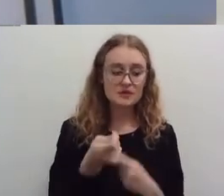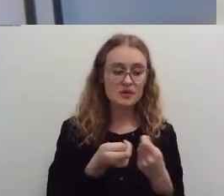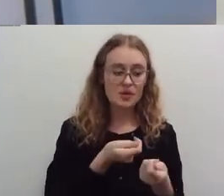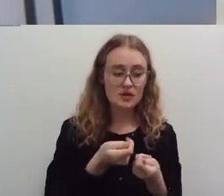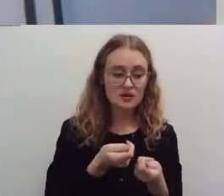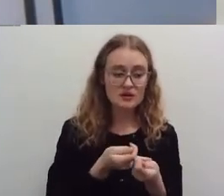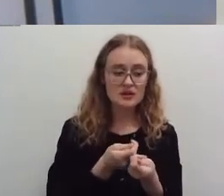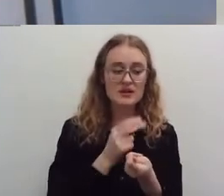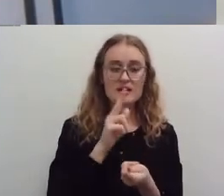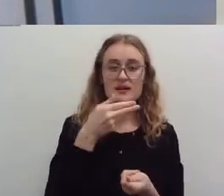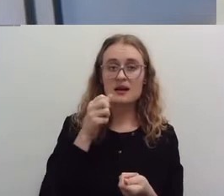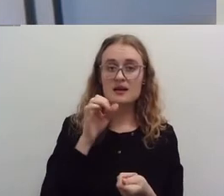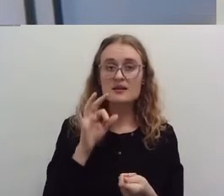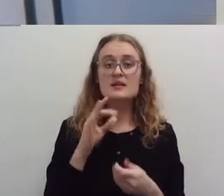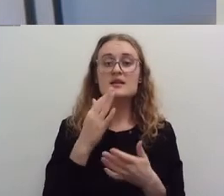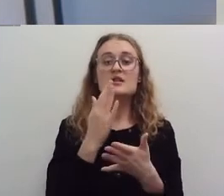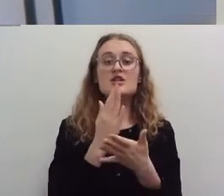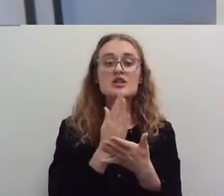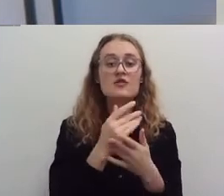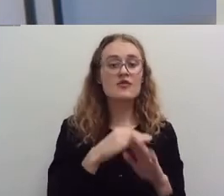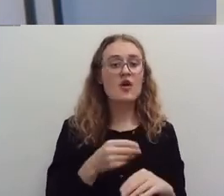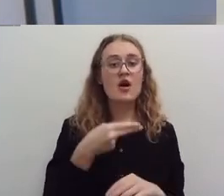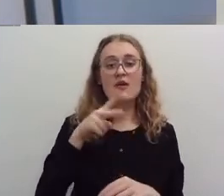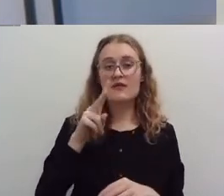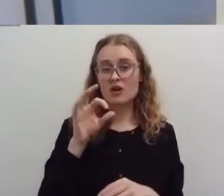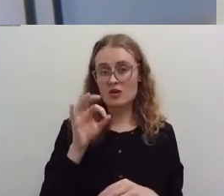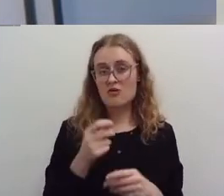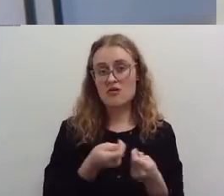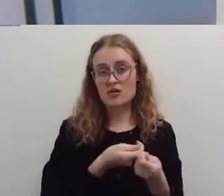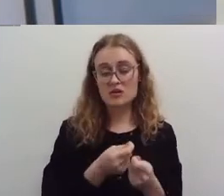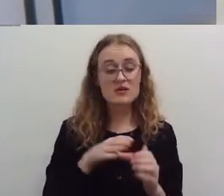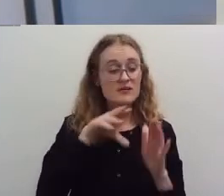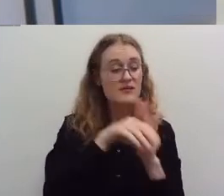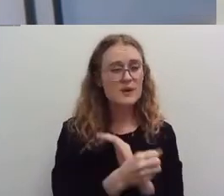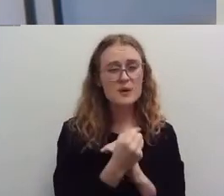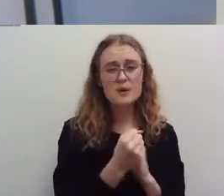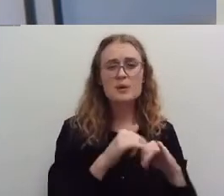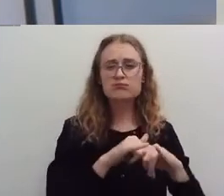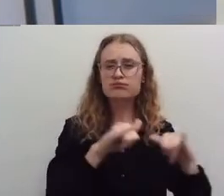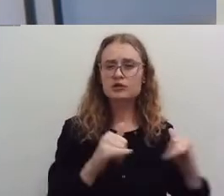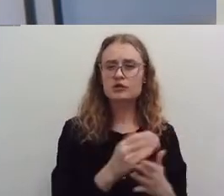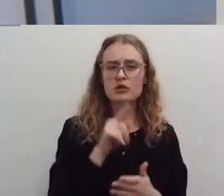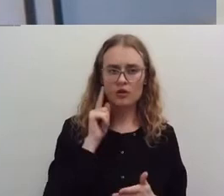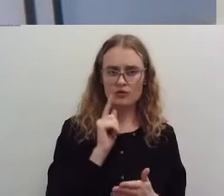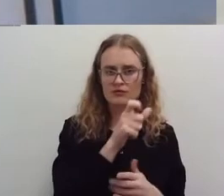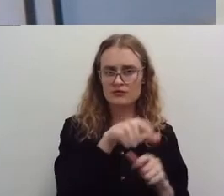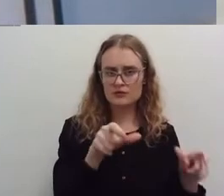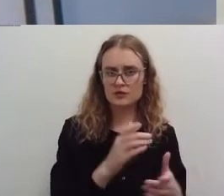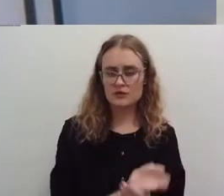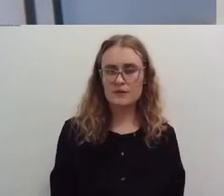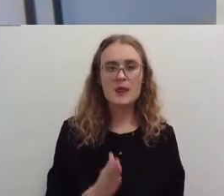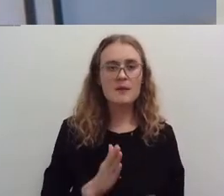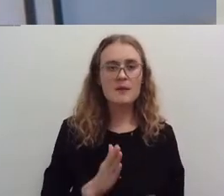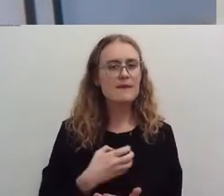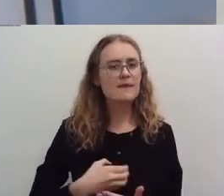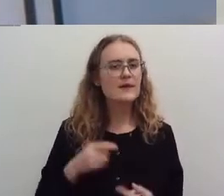be active participants, as well as educating them and increasing awareness on their fundamental